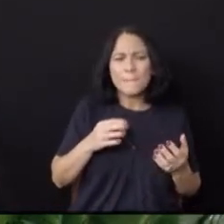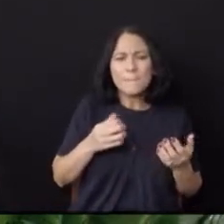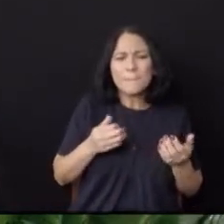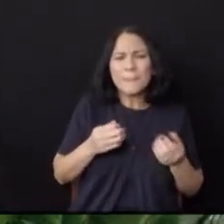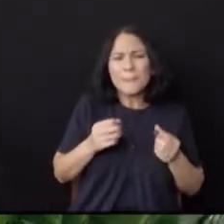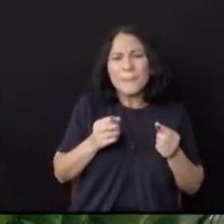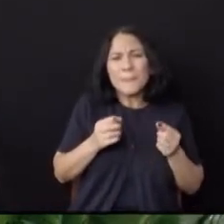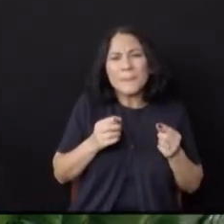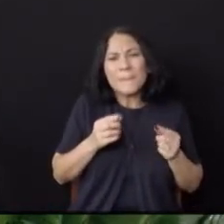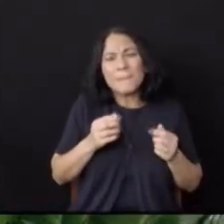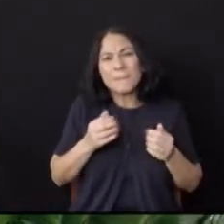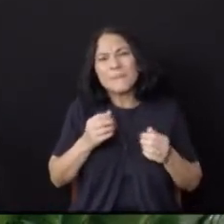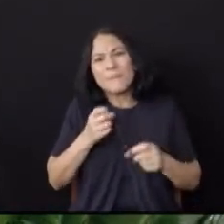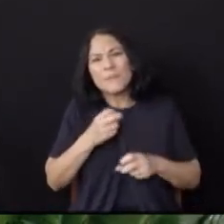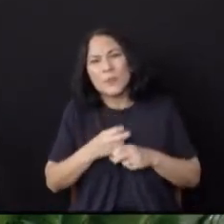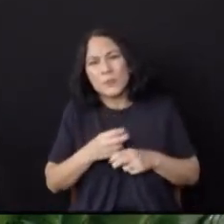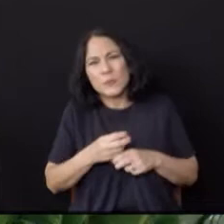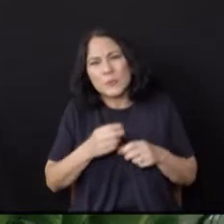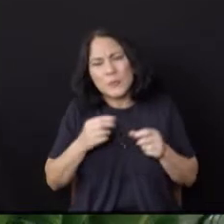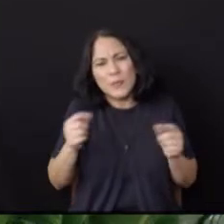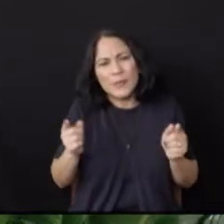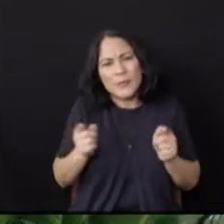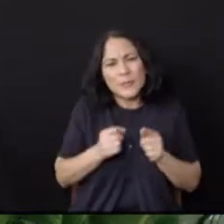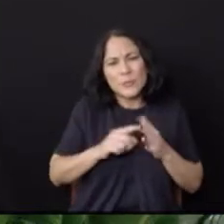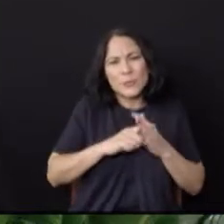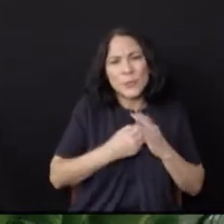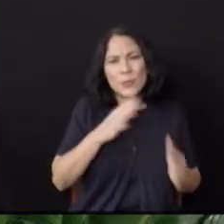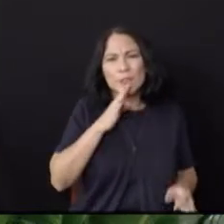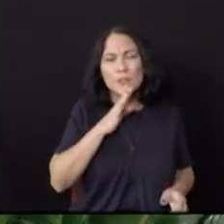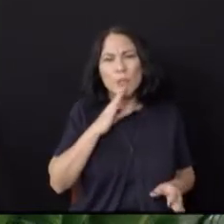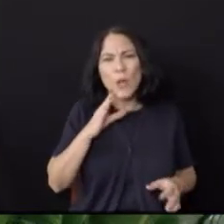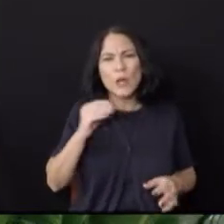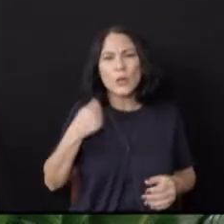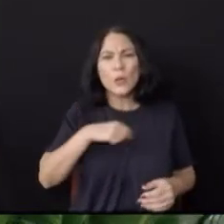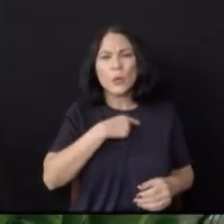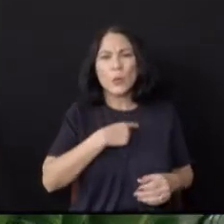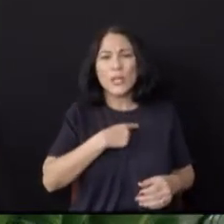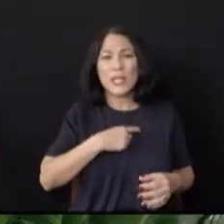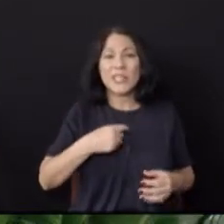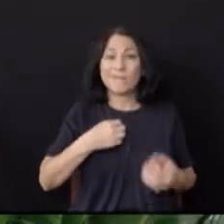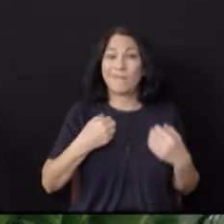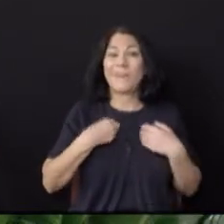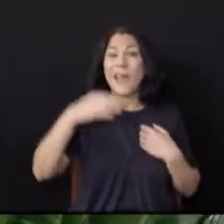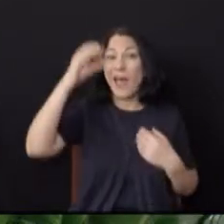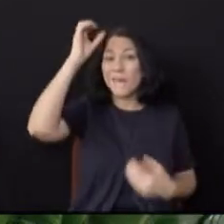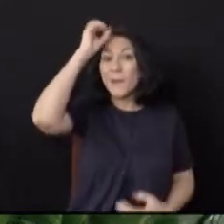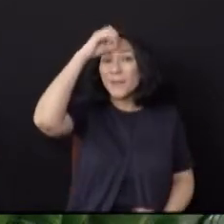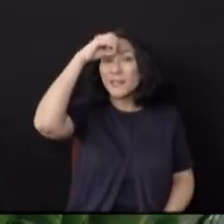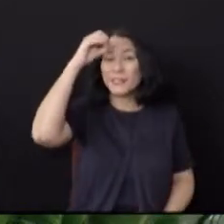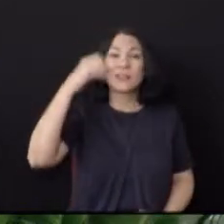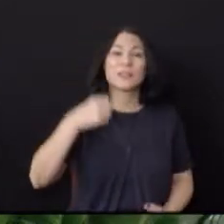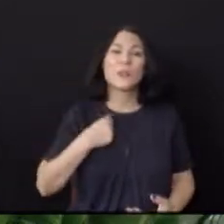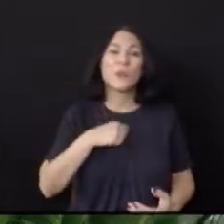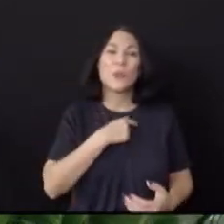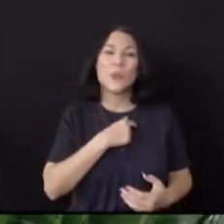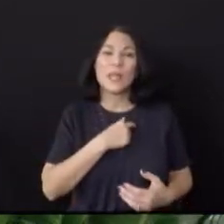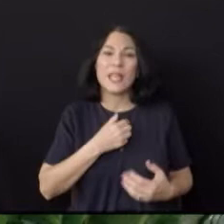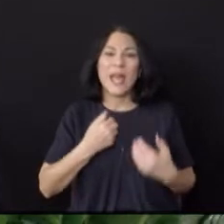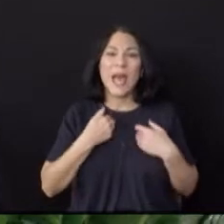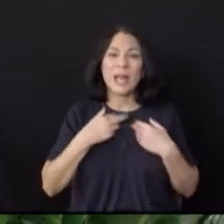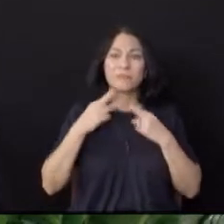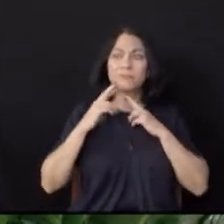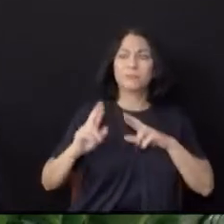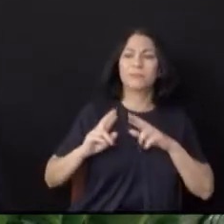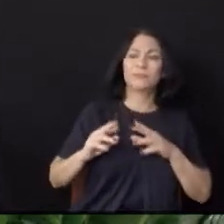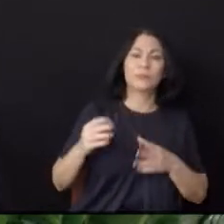strong opinions about how things should be in this life. And at the same time, we develop very strong reactions when things